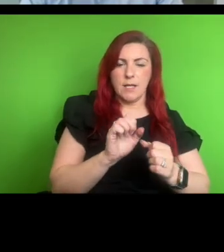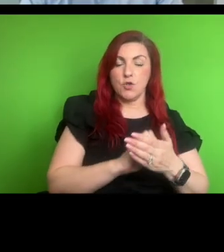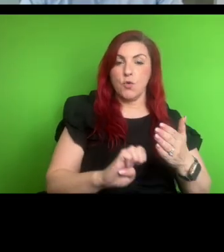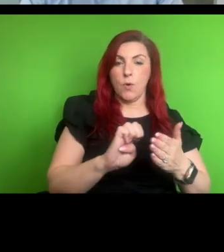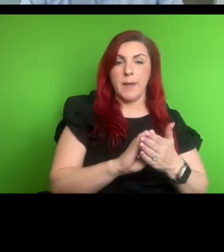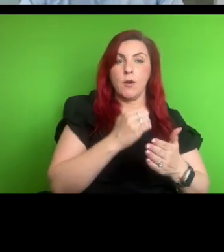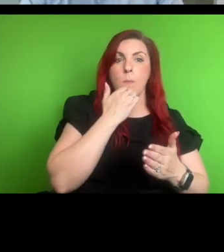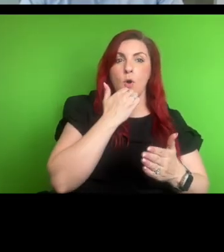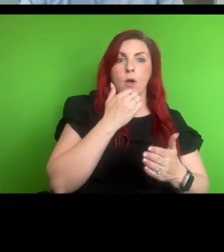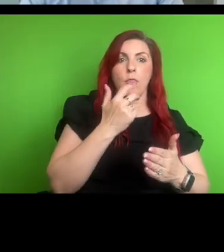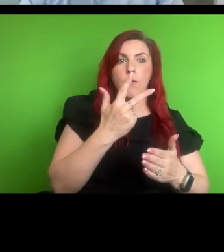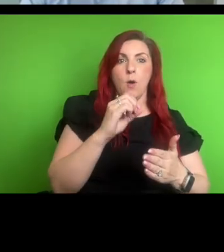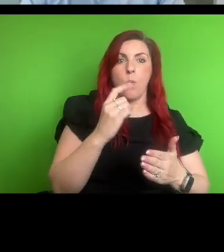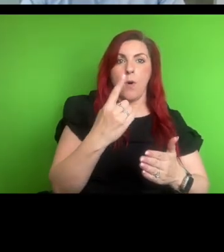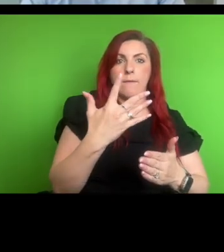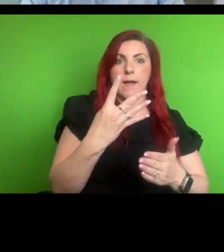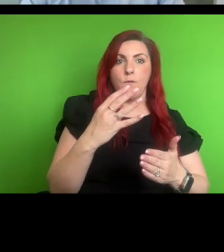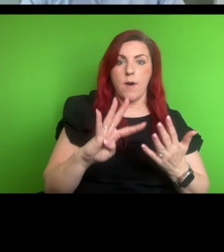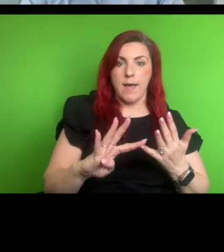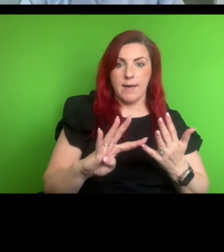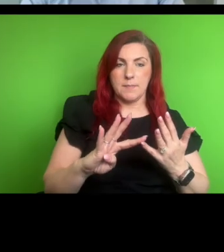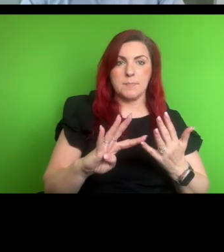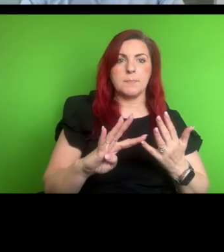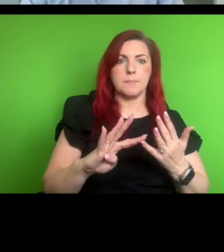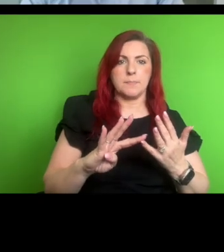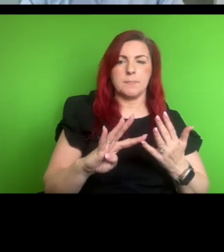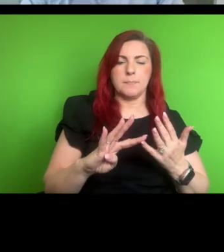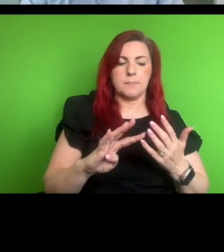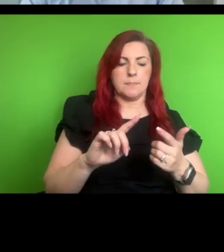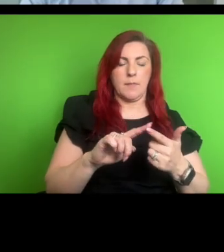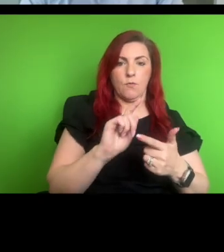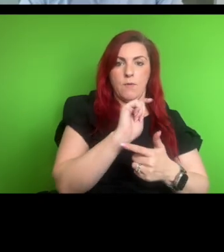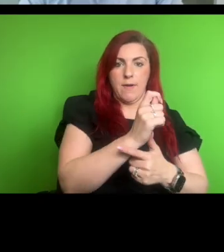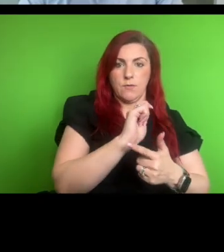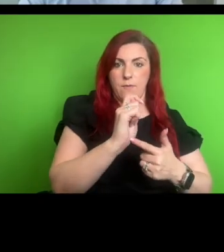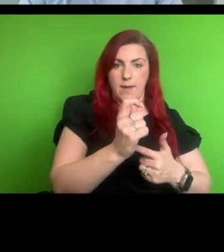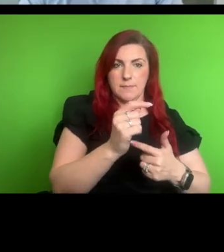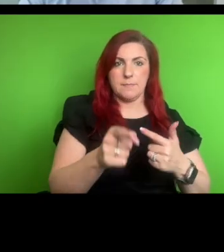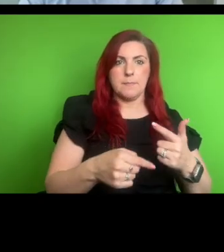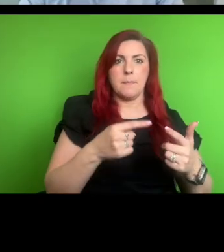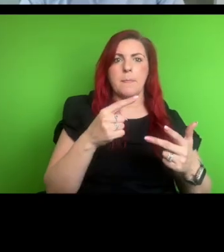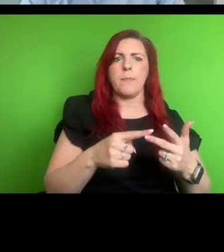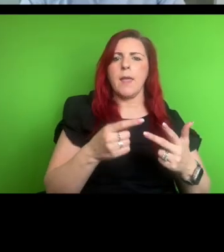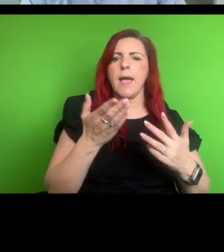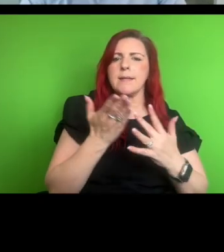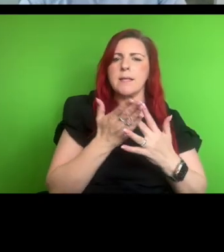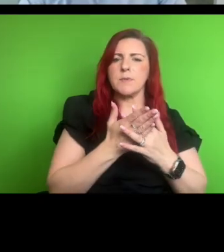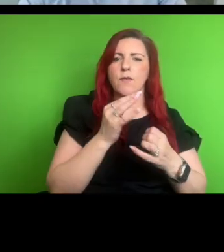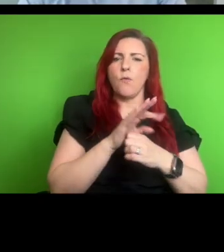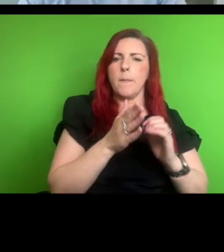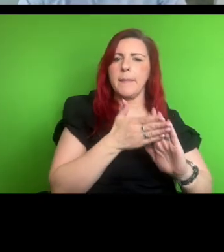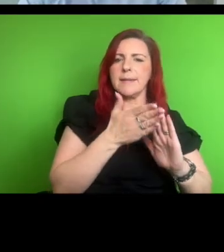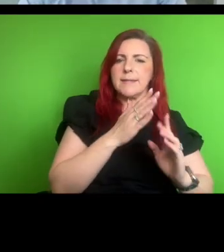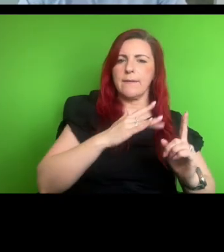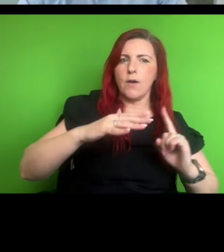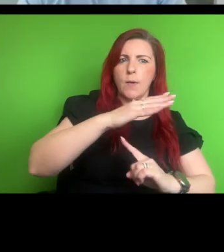301549. We've revised the accessibility of the built environment, EN